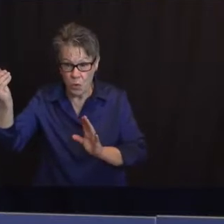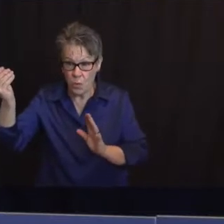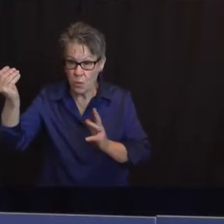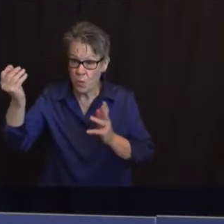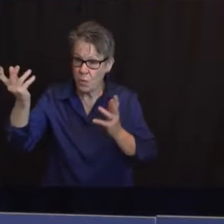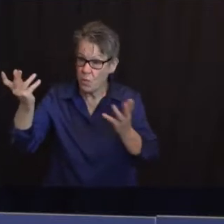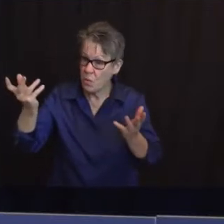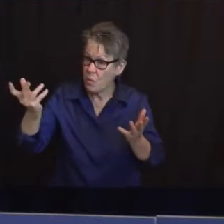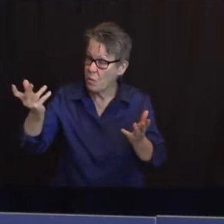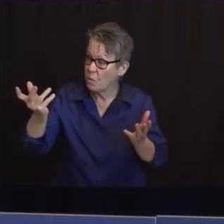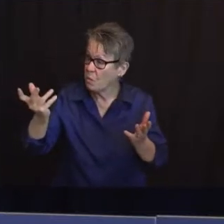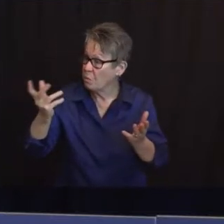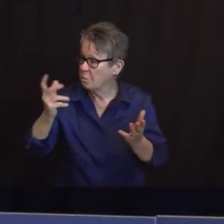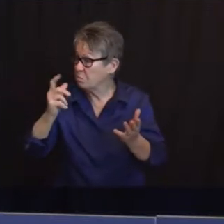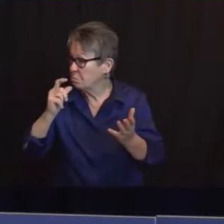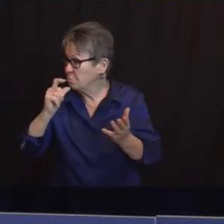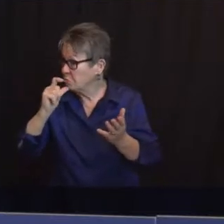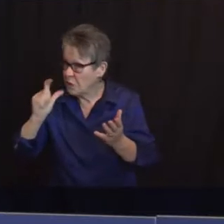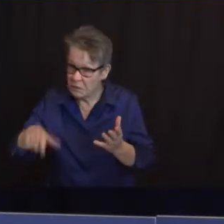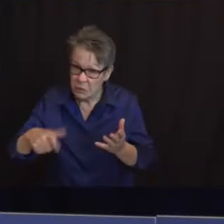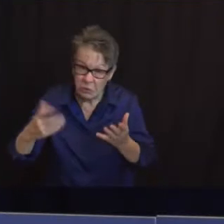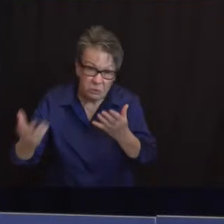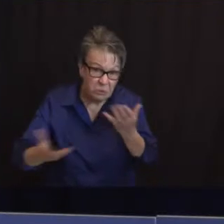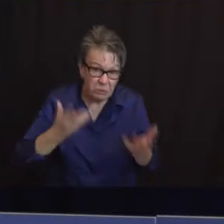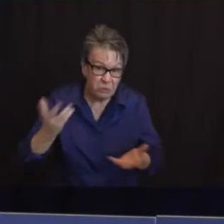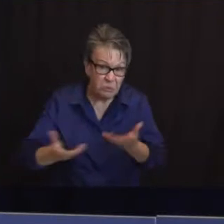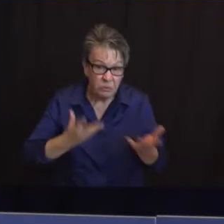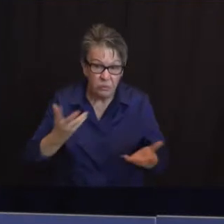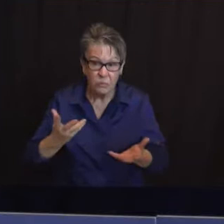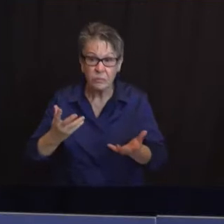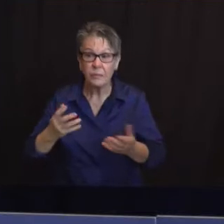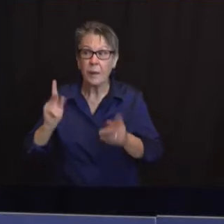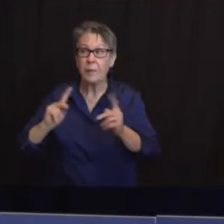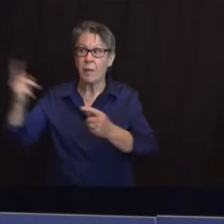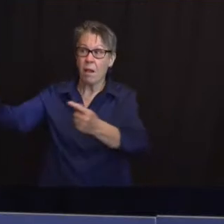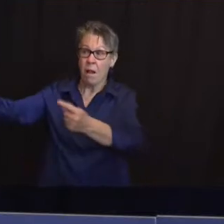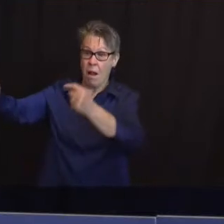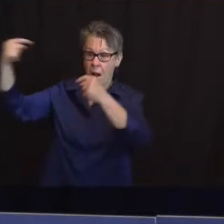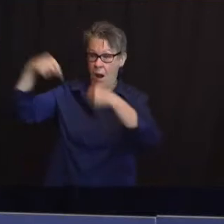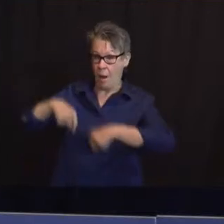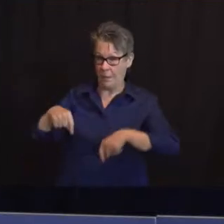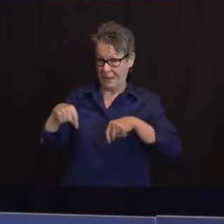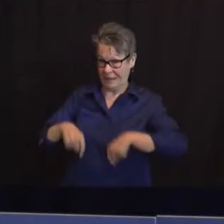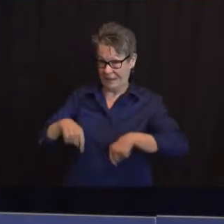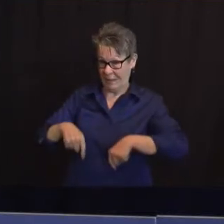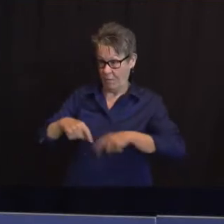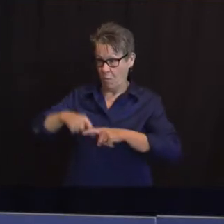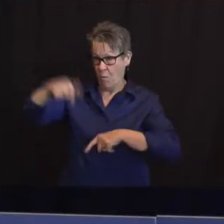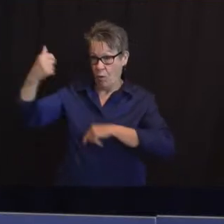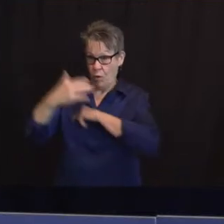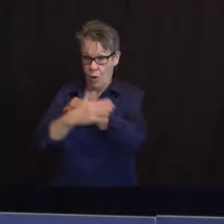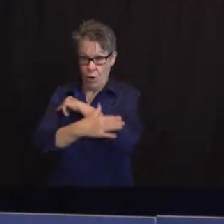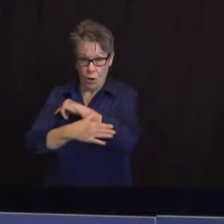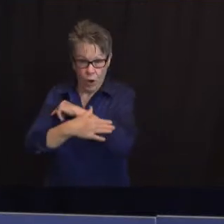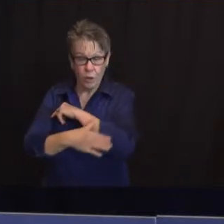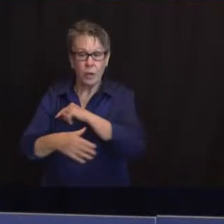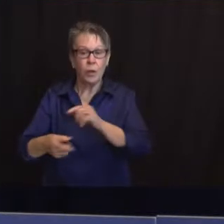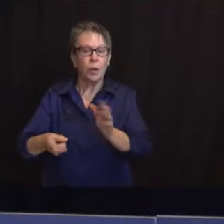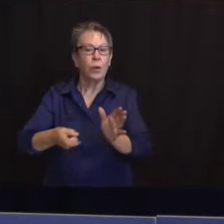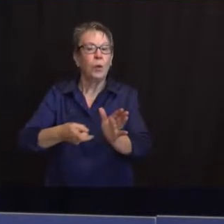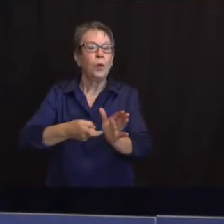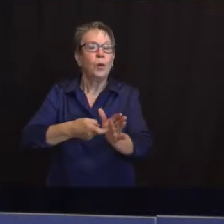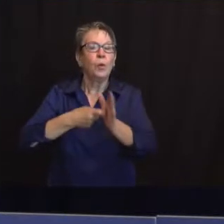travelers coming to the U.S. from abroad to have a negative COVID-19 viral test within 3 days